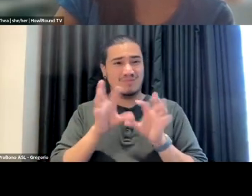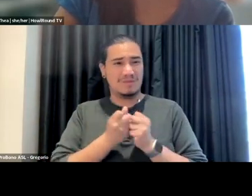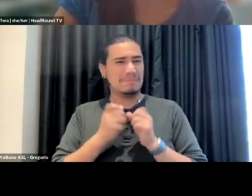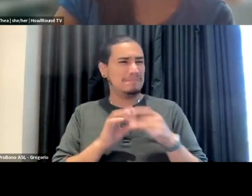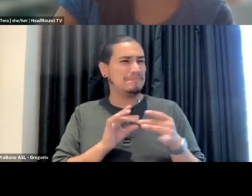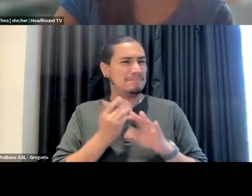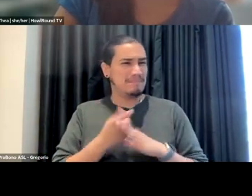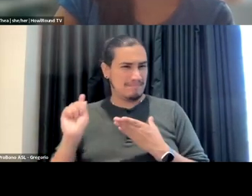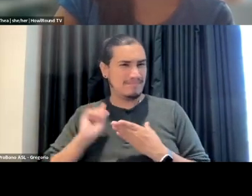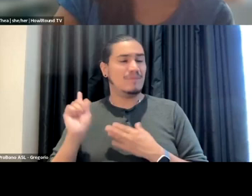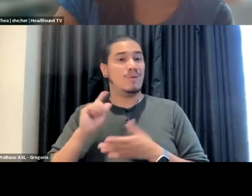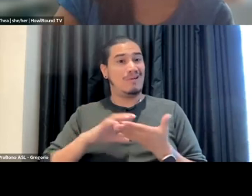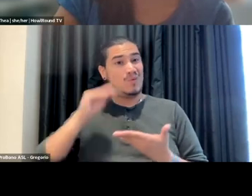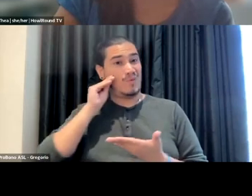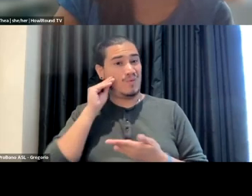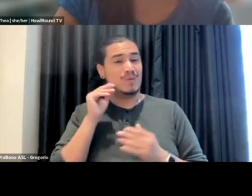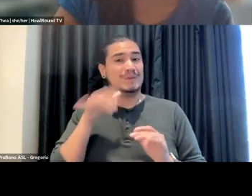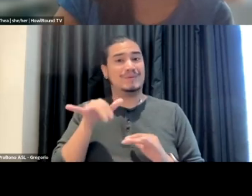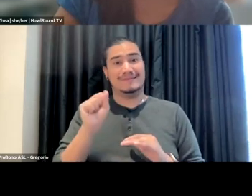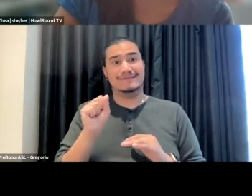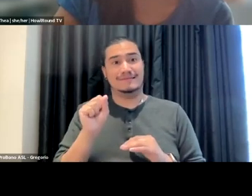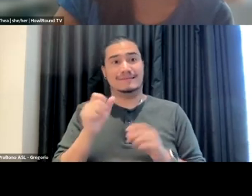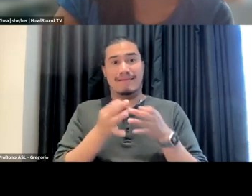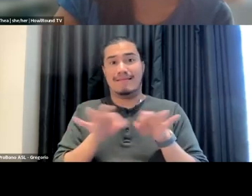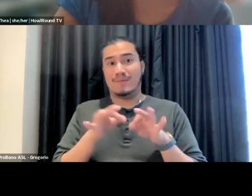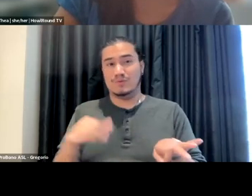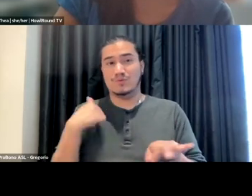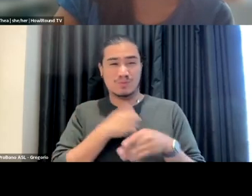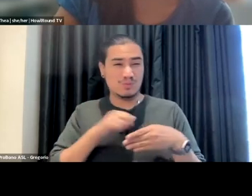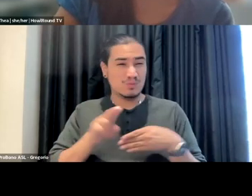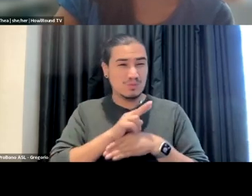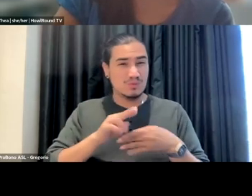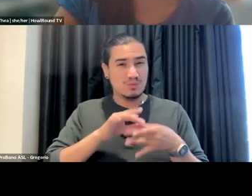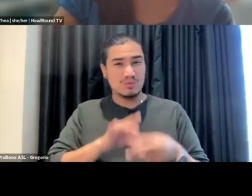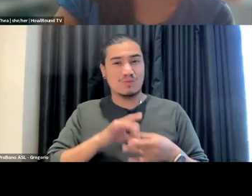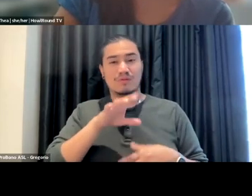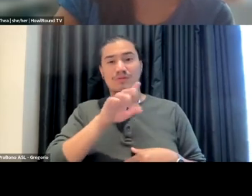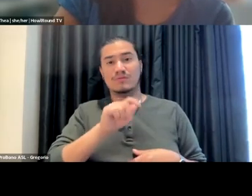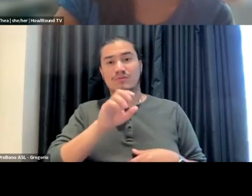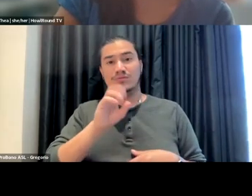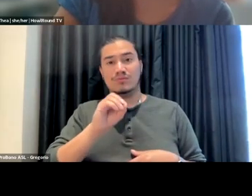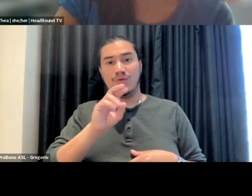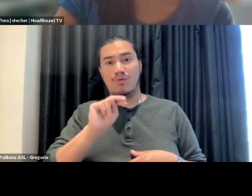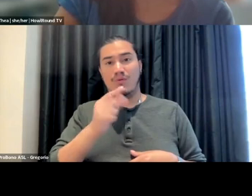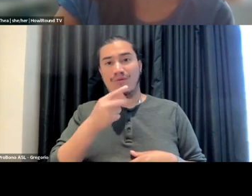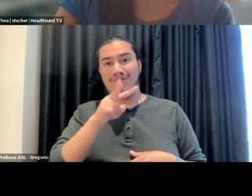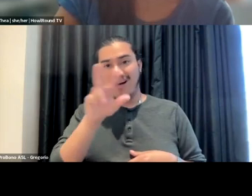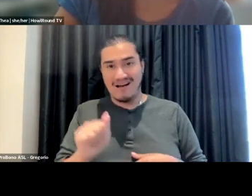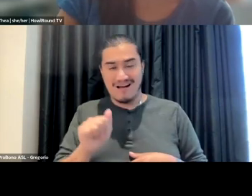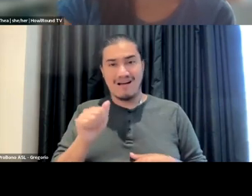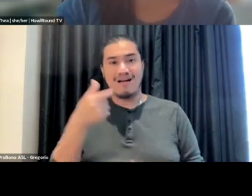week, where I learned that even the language that we're using, the Tongva and the Tovongar, or the